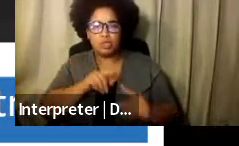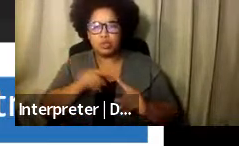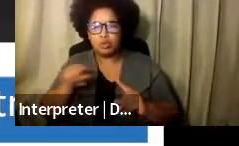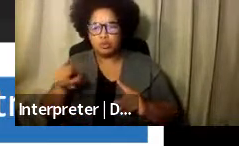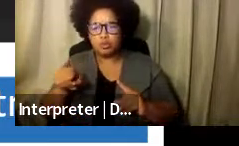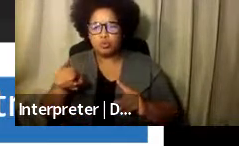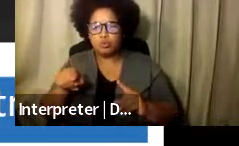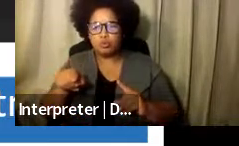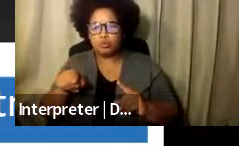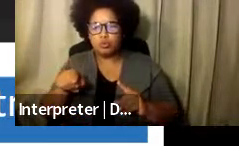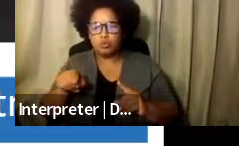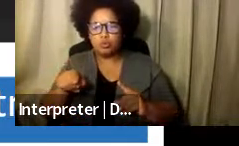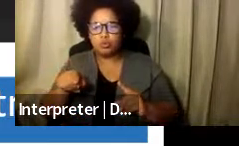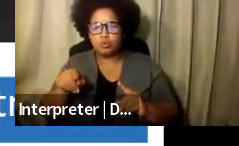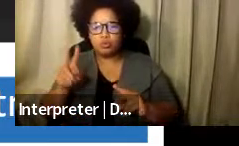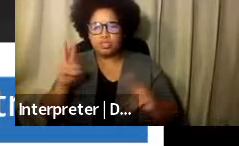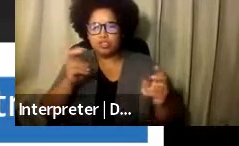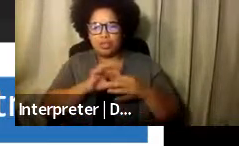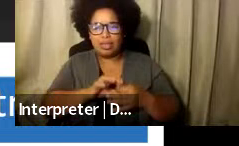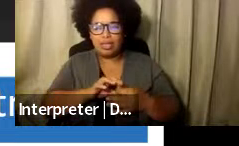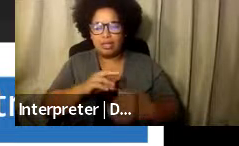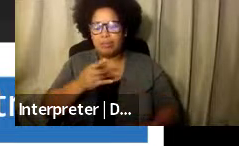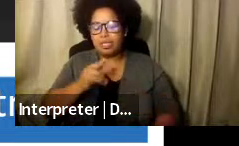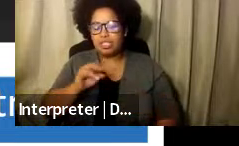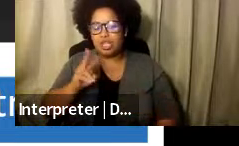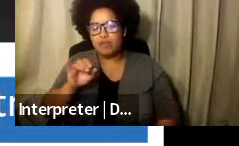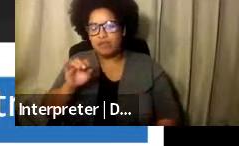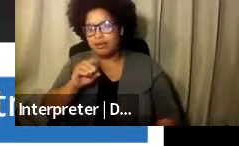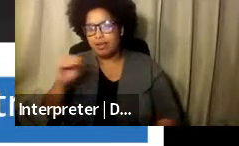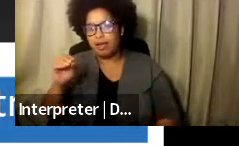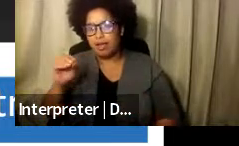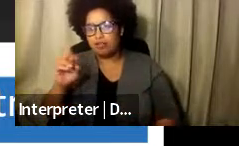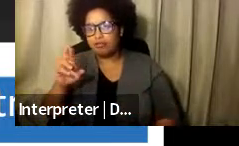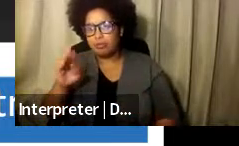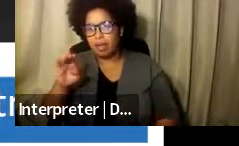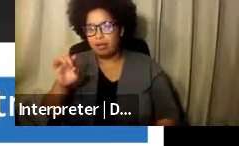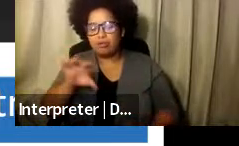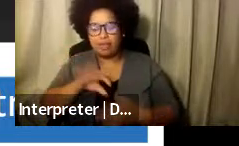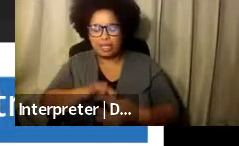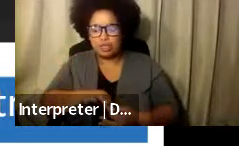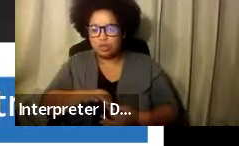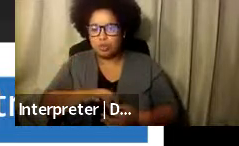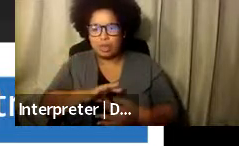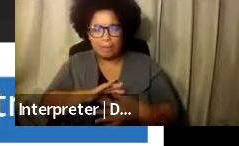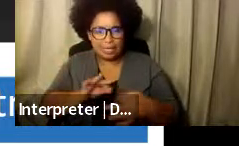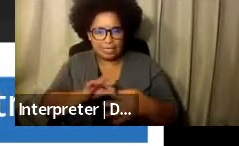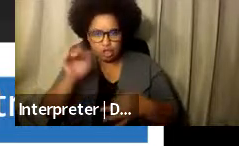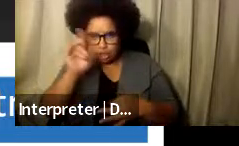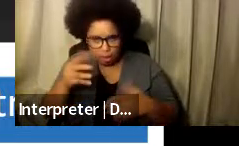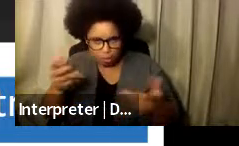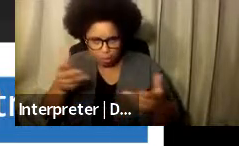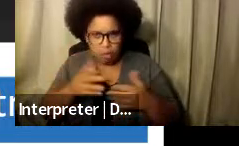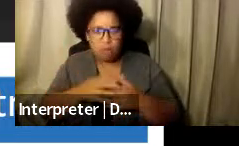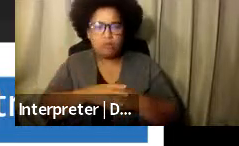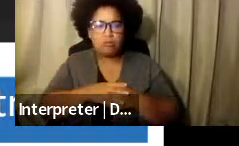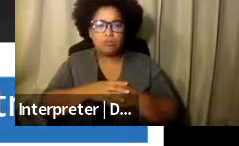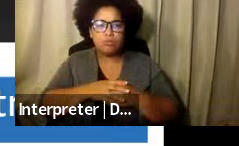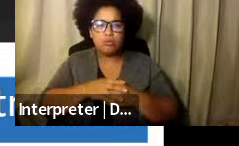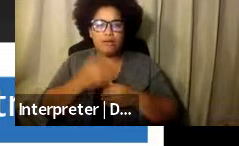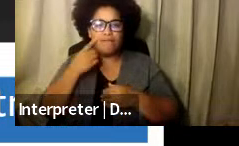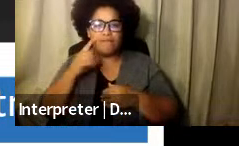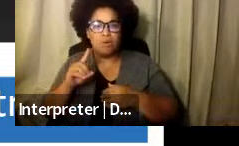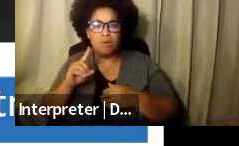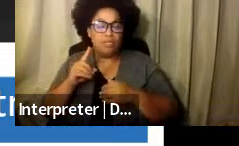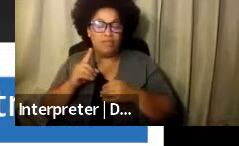the issue of Paxlovid and rebound in terms of like what the messaging looks like, because first,